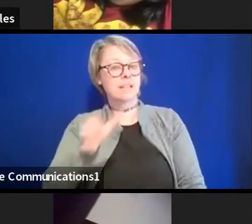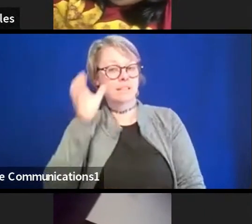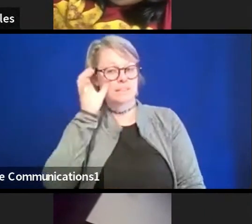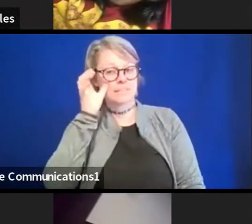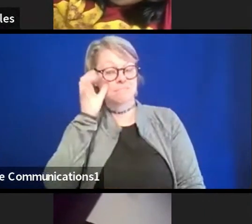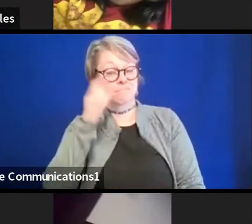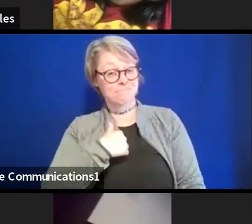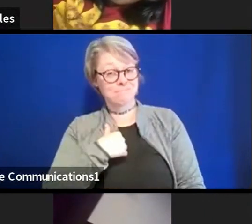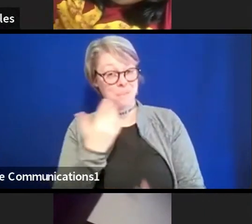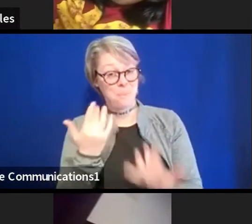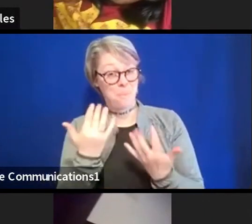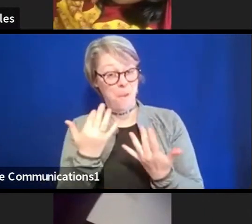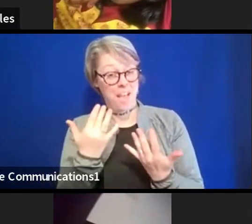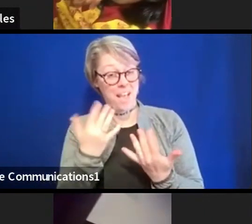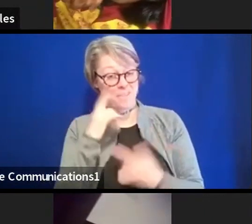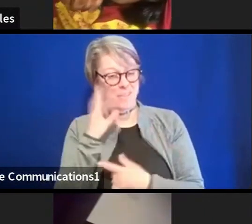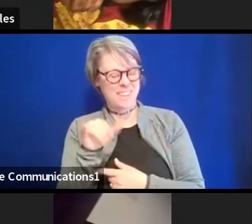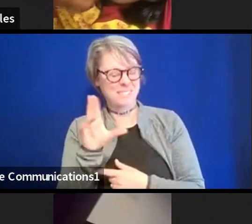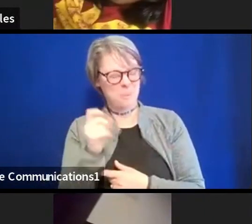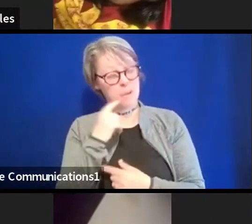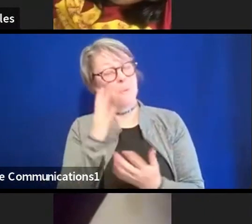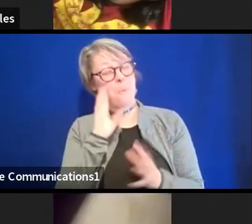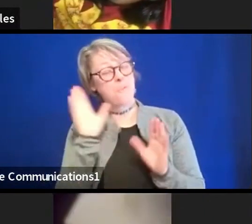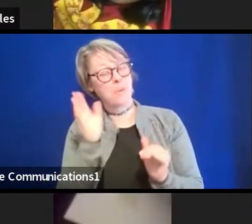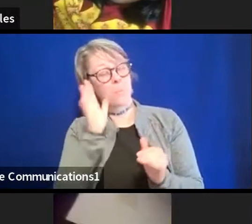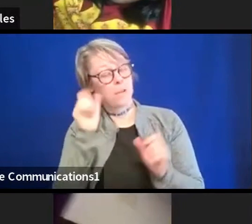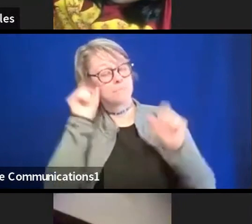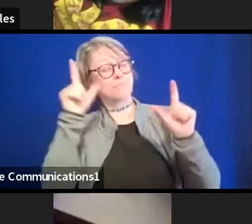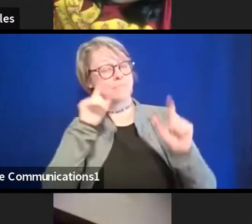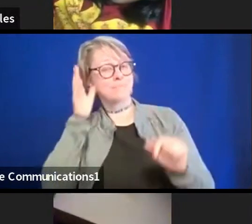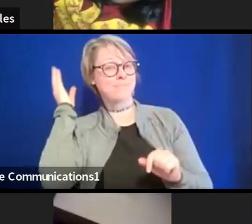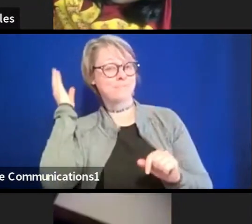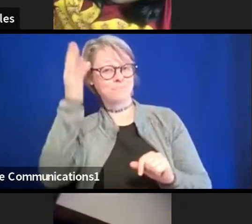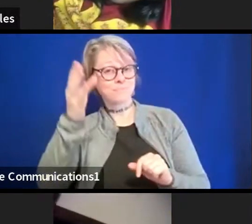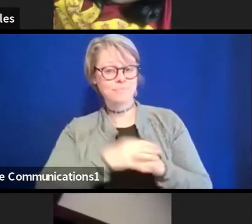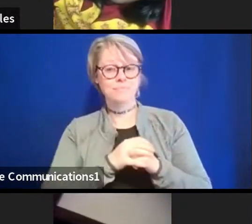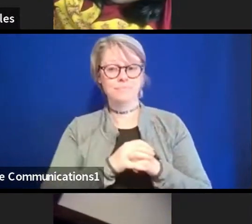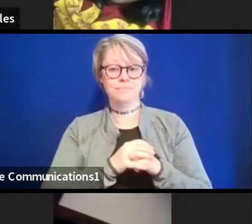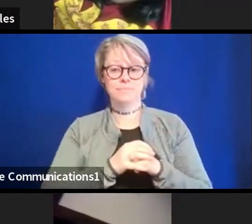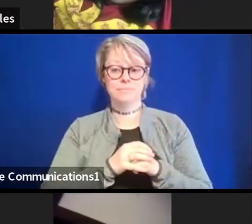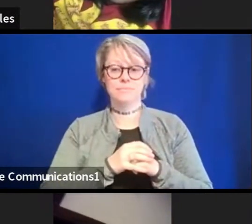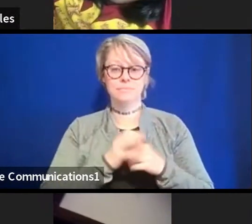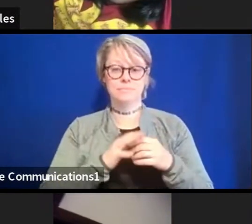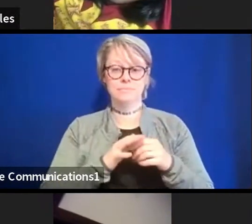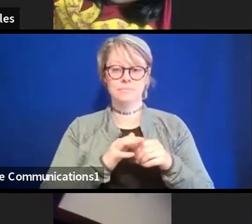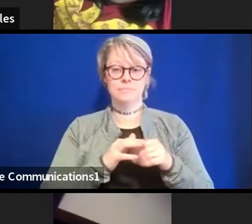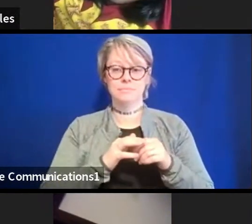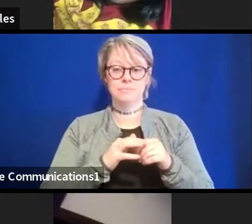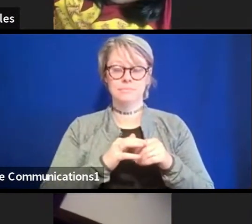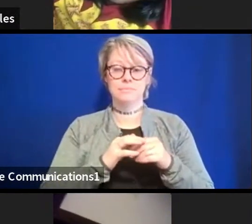breath on that, but I'm hoping they'll wake up eventually. The government needs to understand that people